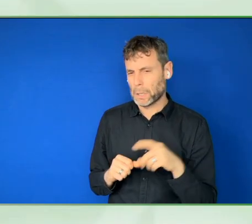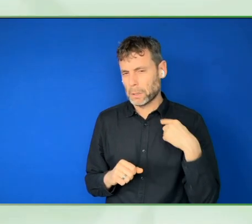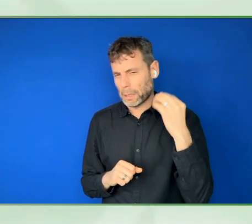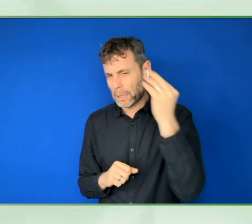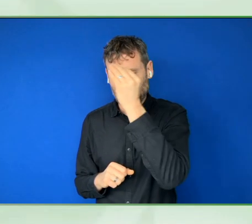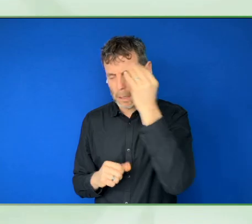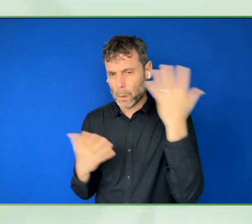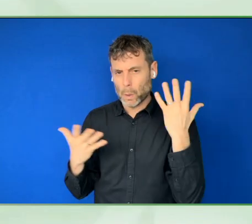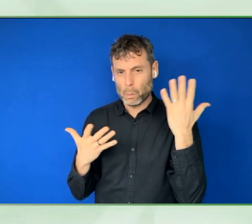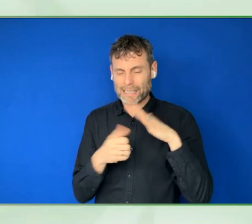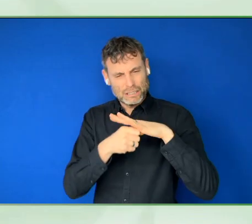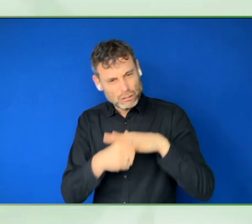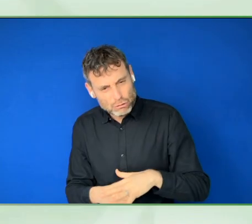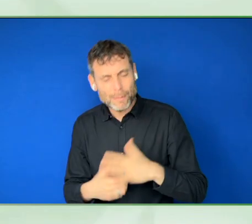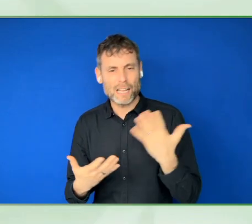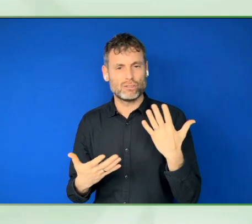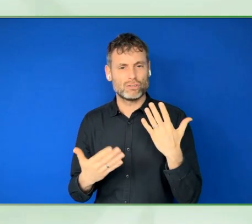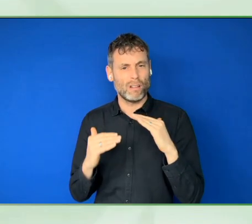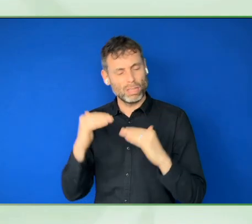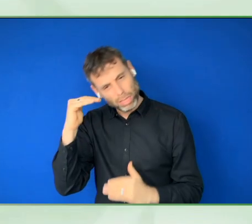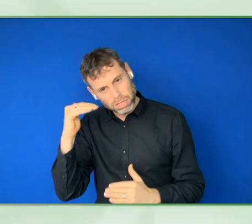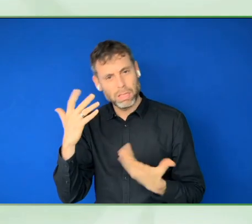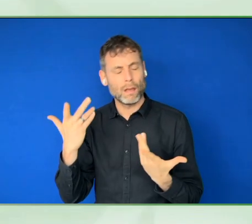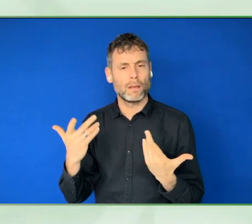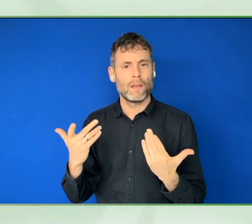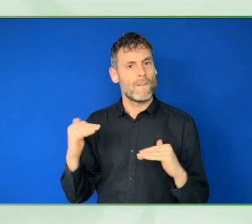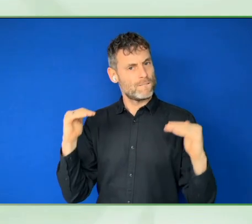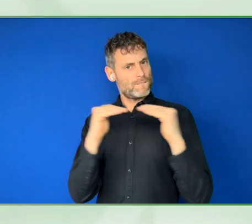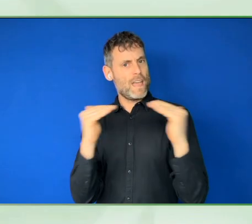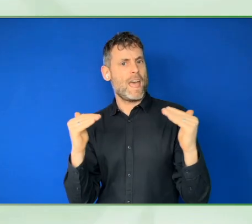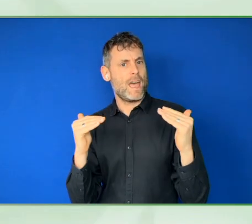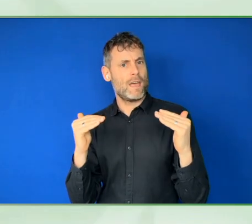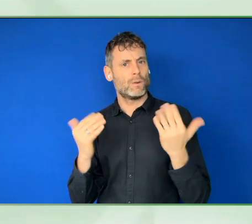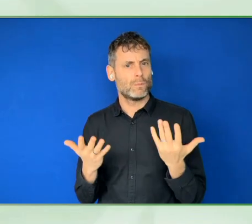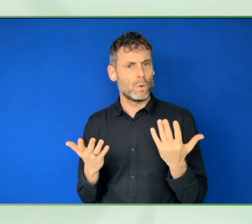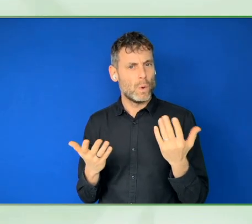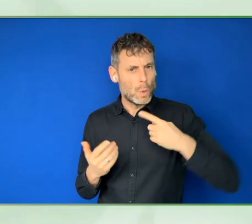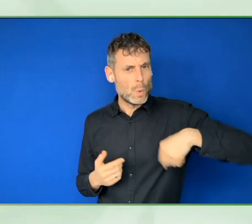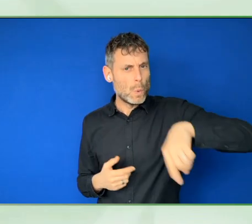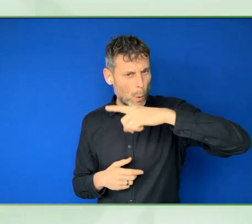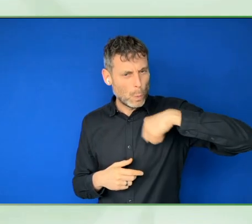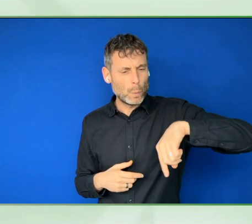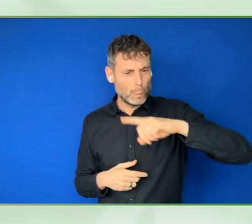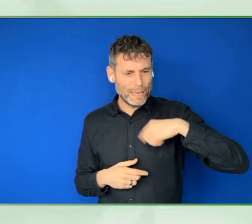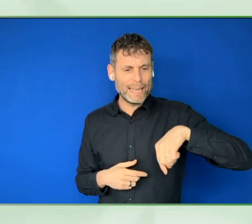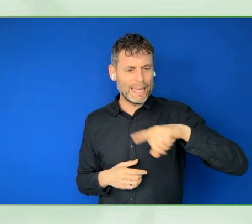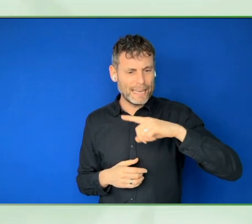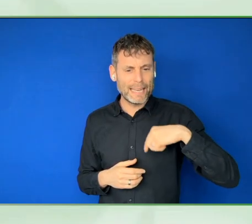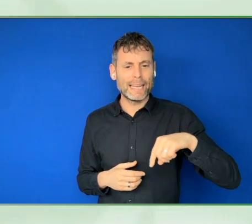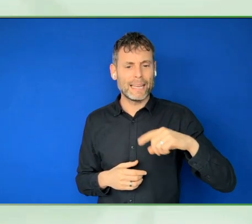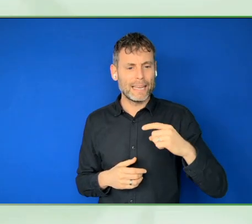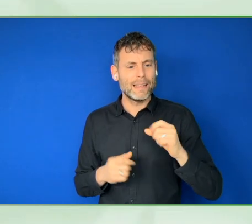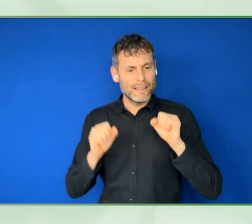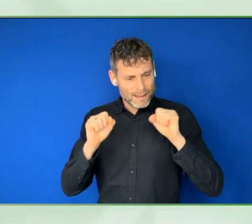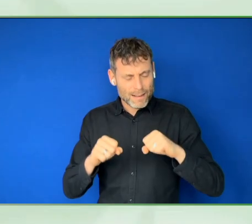discrimination, equality, fair treatment, and that we can define disability equality.